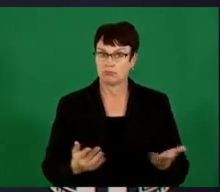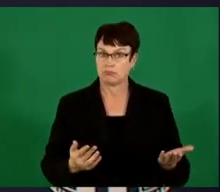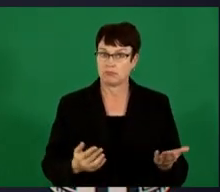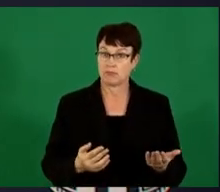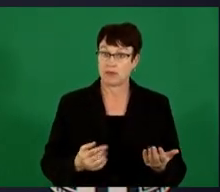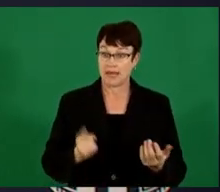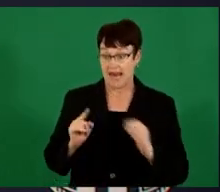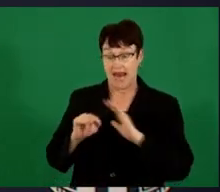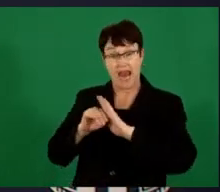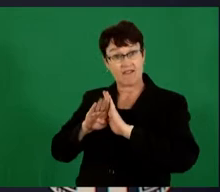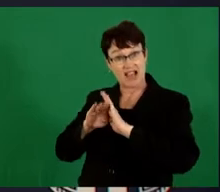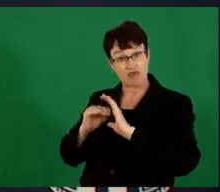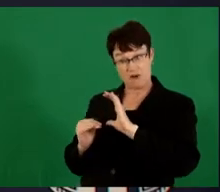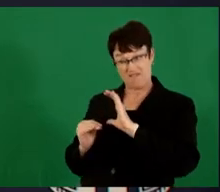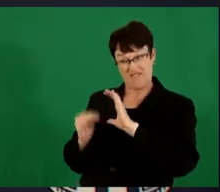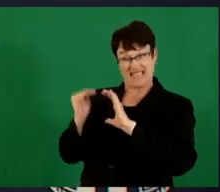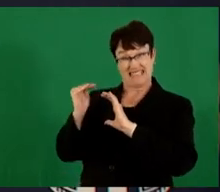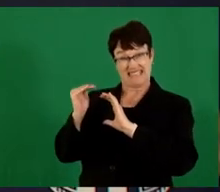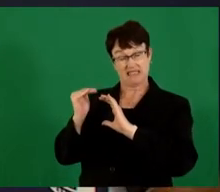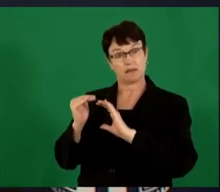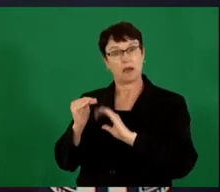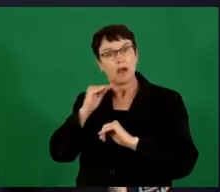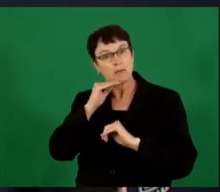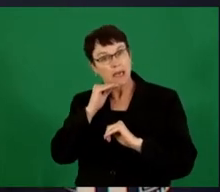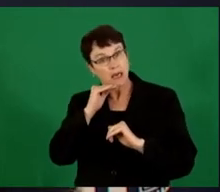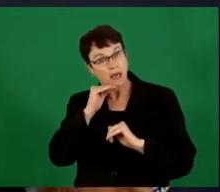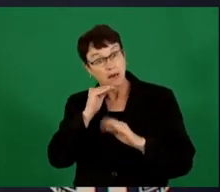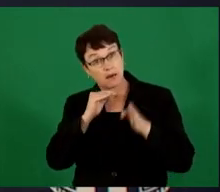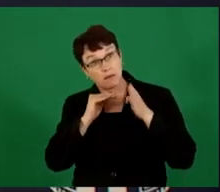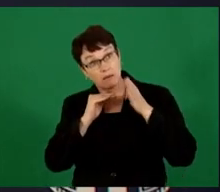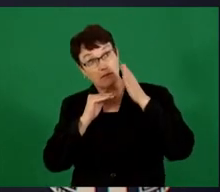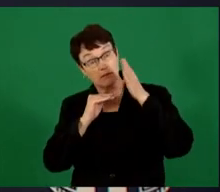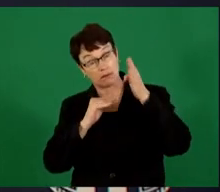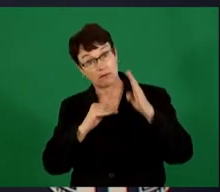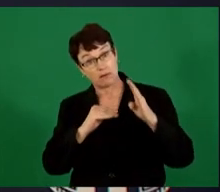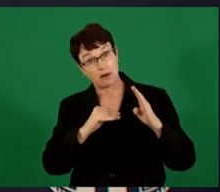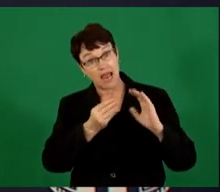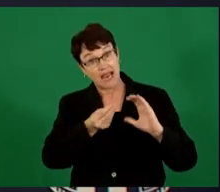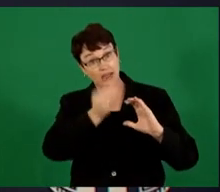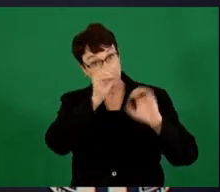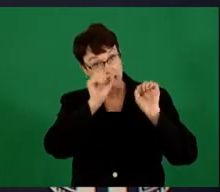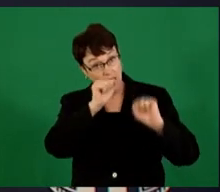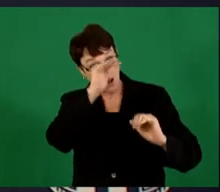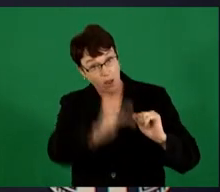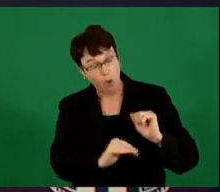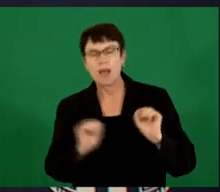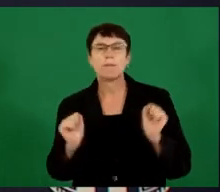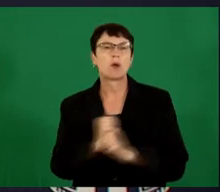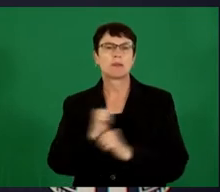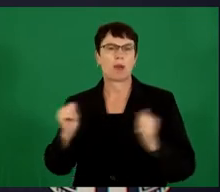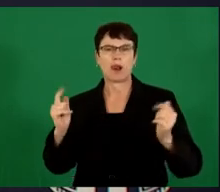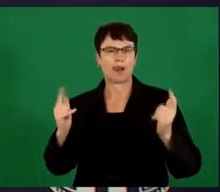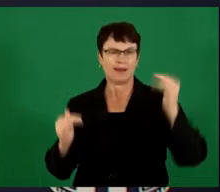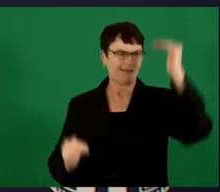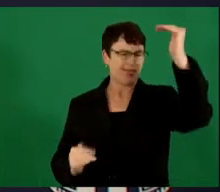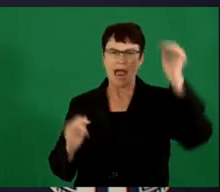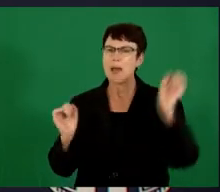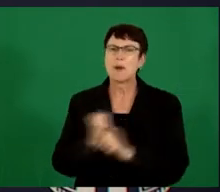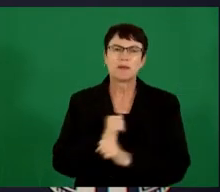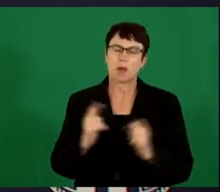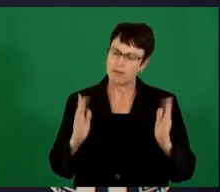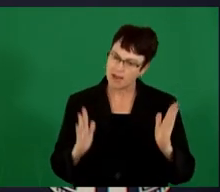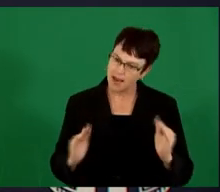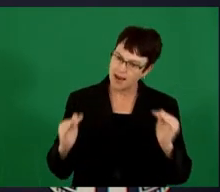high inflation. To have low long-term interest rates, inflation has got to be lower. And that is the essence of it. But get something